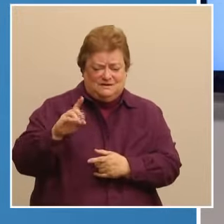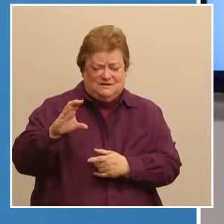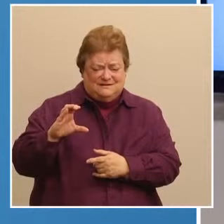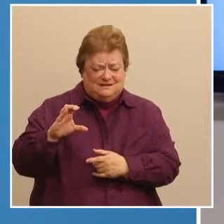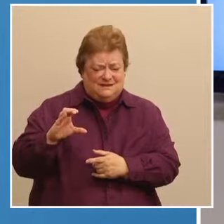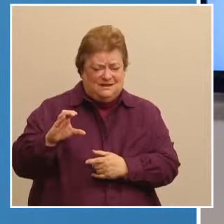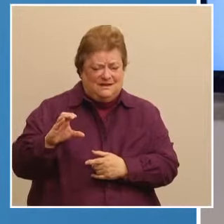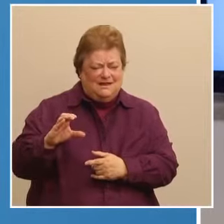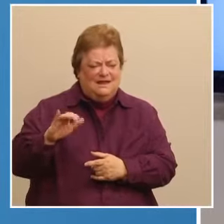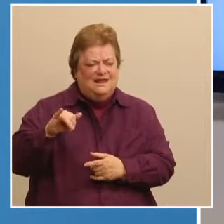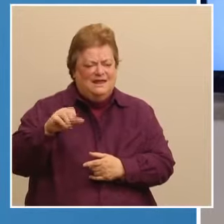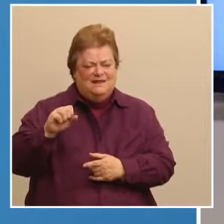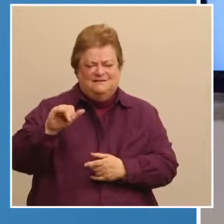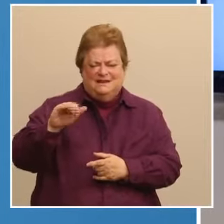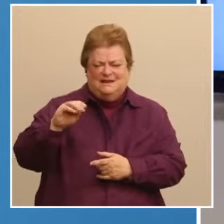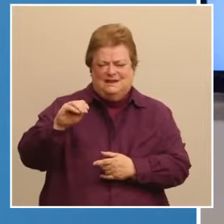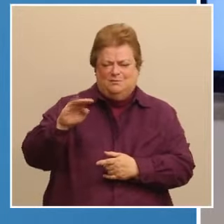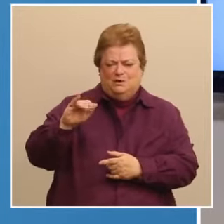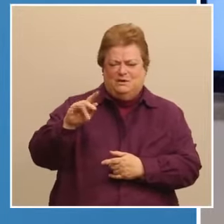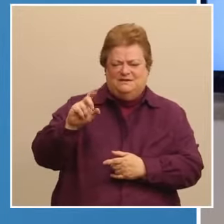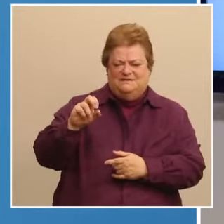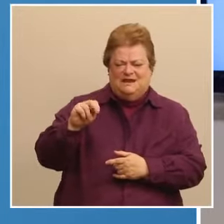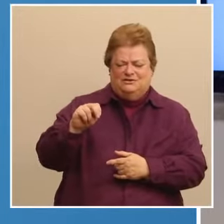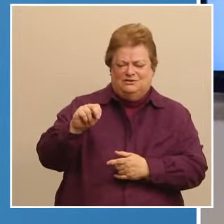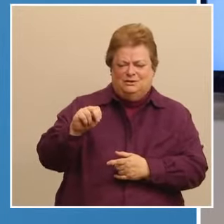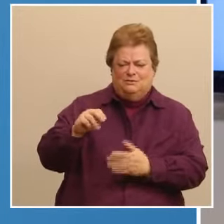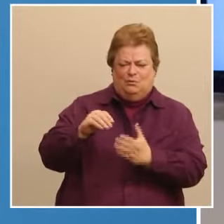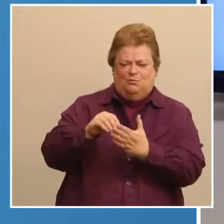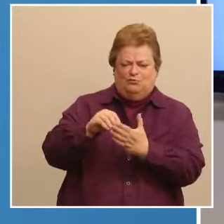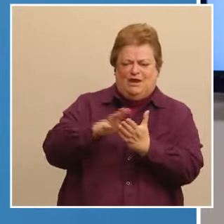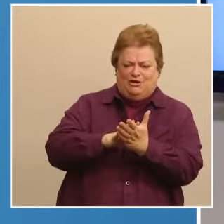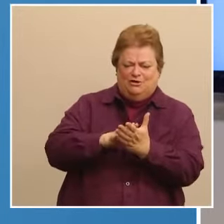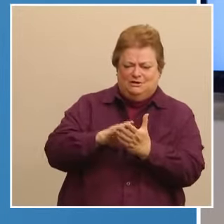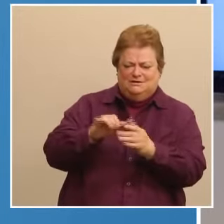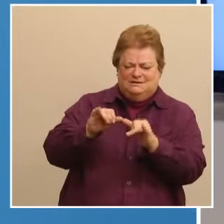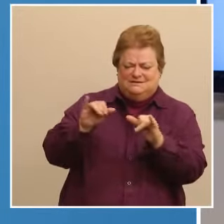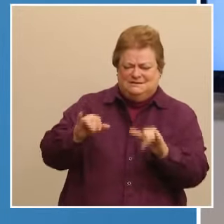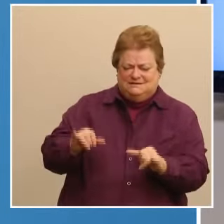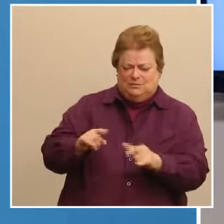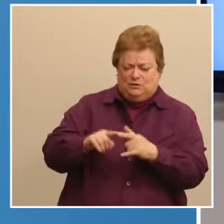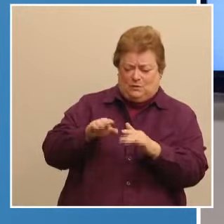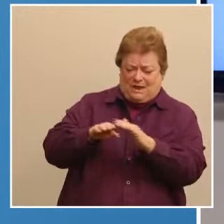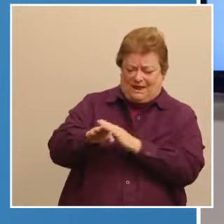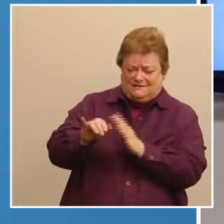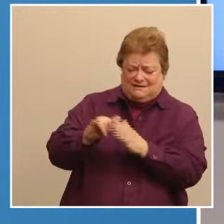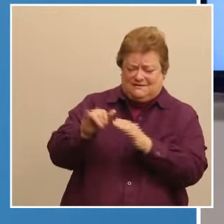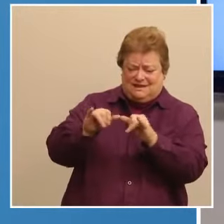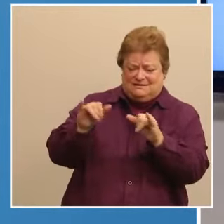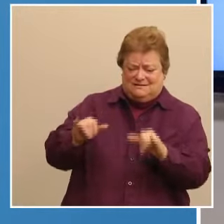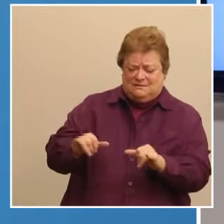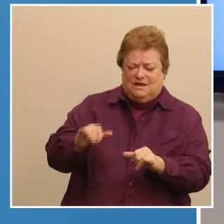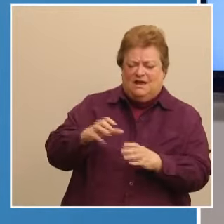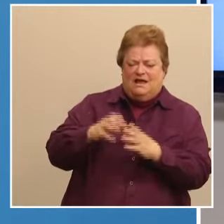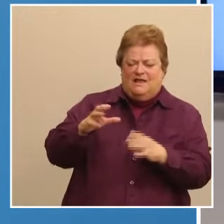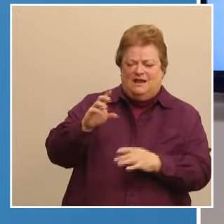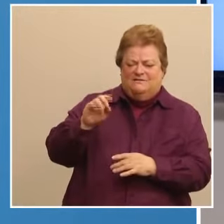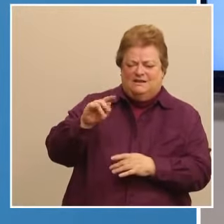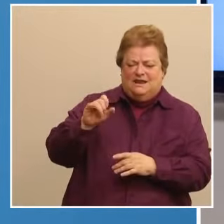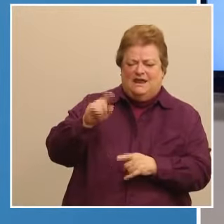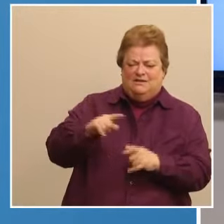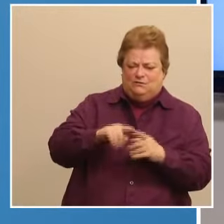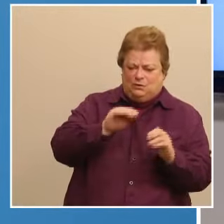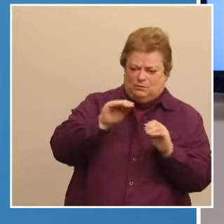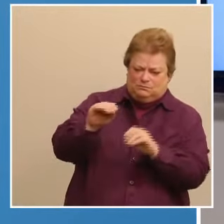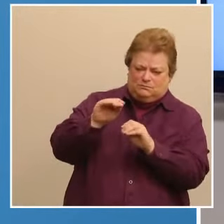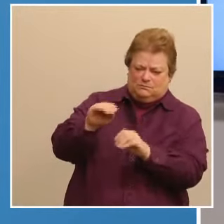an immunization registry system. And to access that system, a lot of that data has to be hand